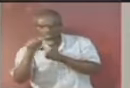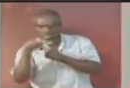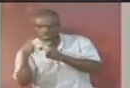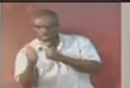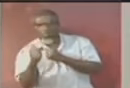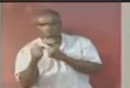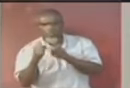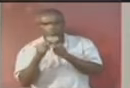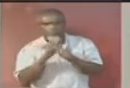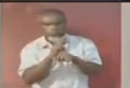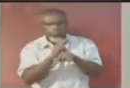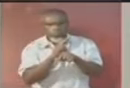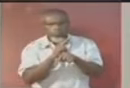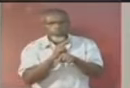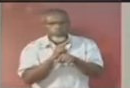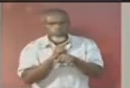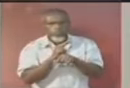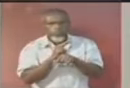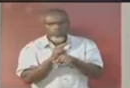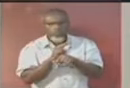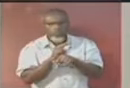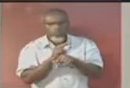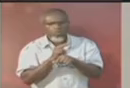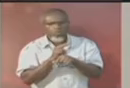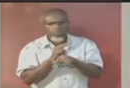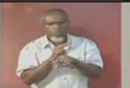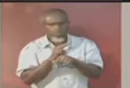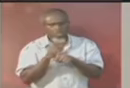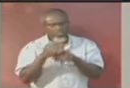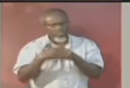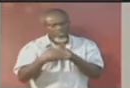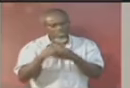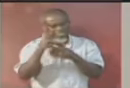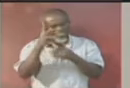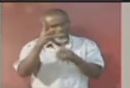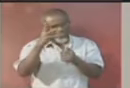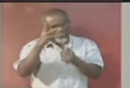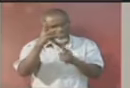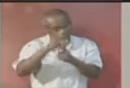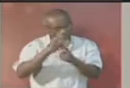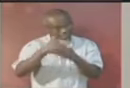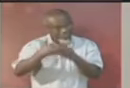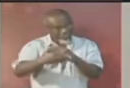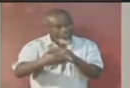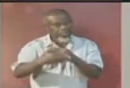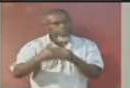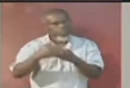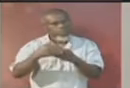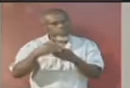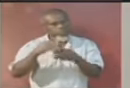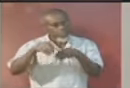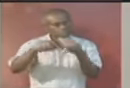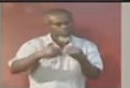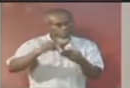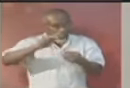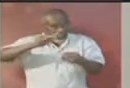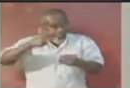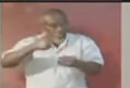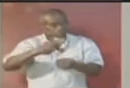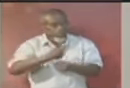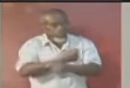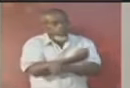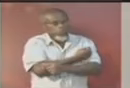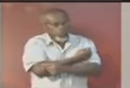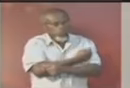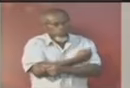dose 6 months after the second. Yeah, that's what's happening. I don't know specifically the formulation of that, but that certainly